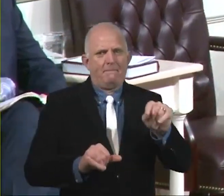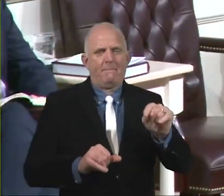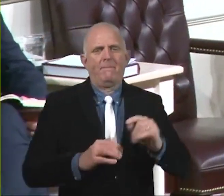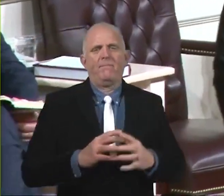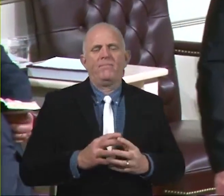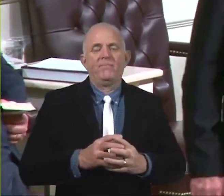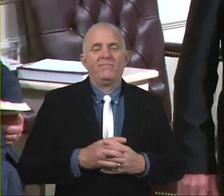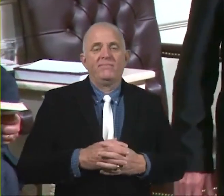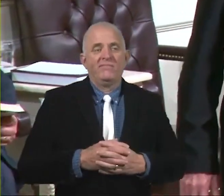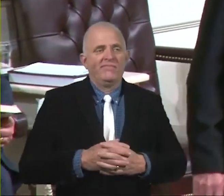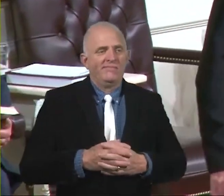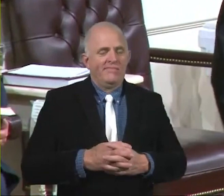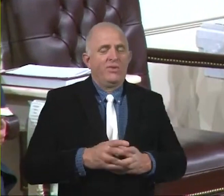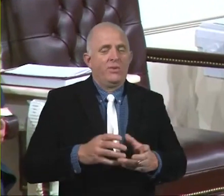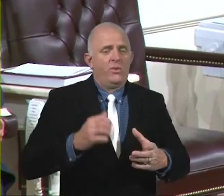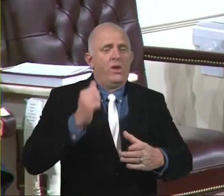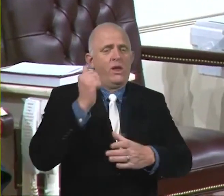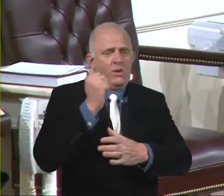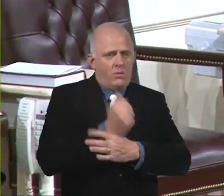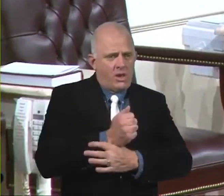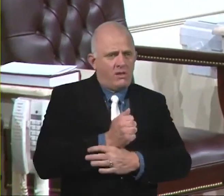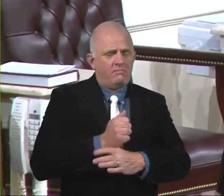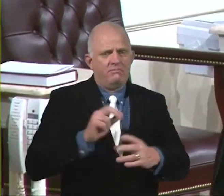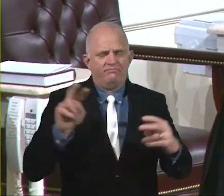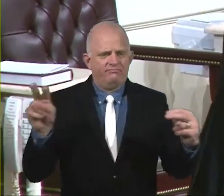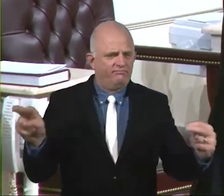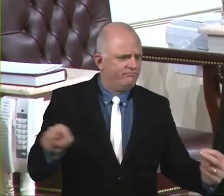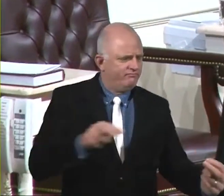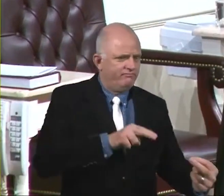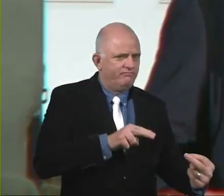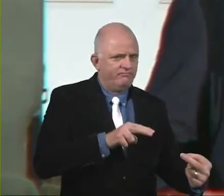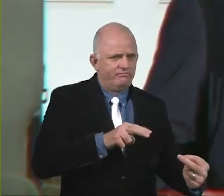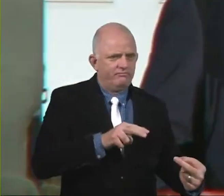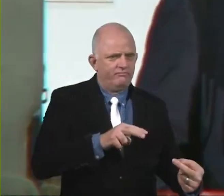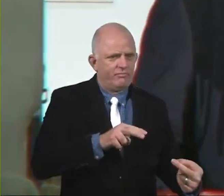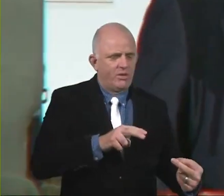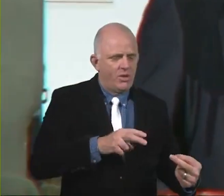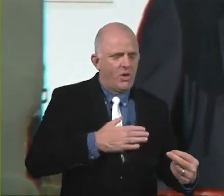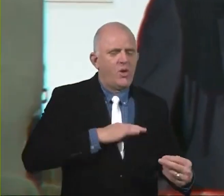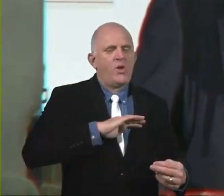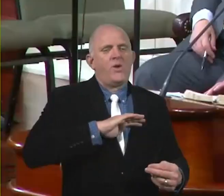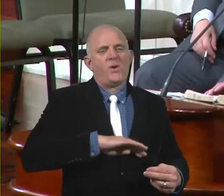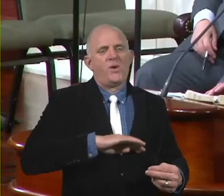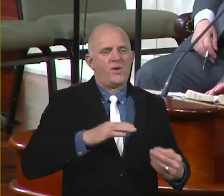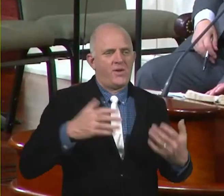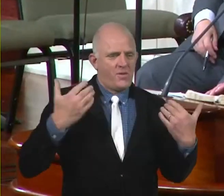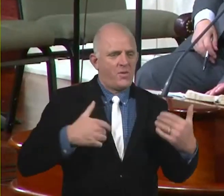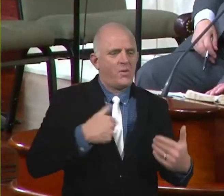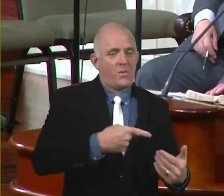And Abraham turned to Isaac and he said, "We're going home together, son."